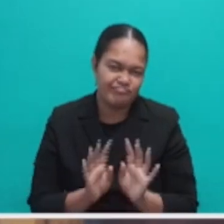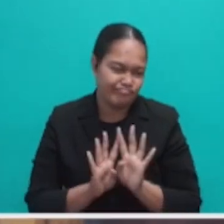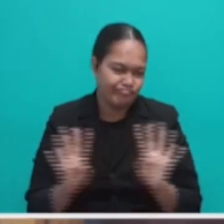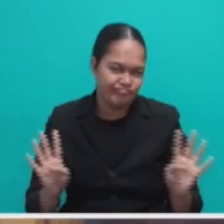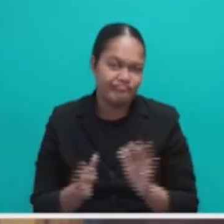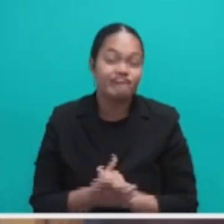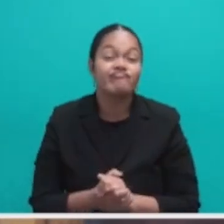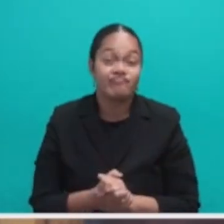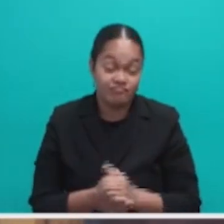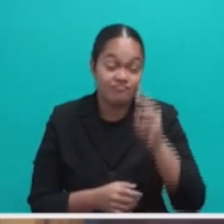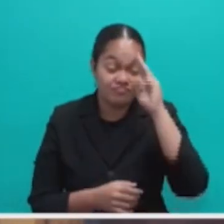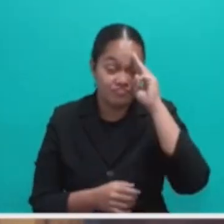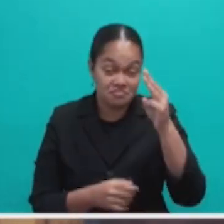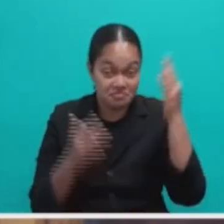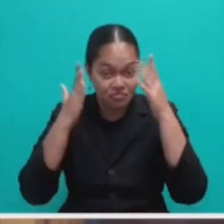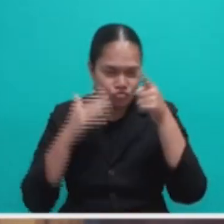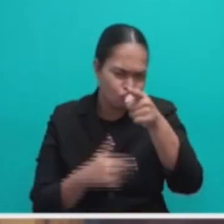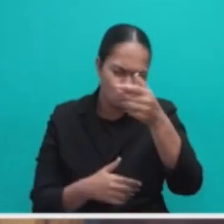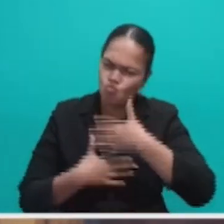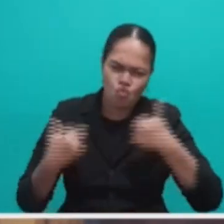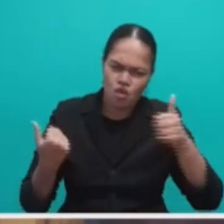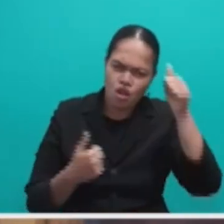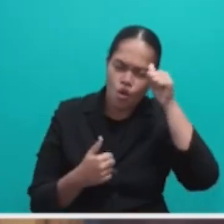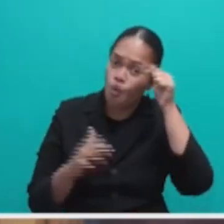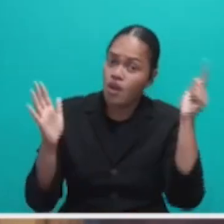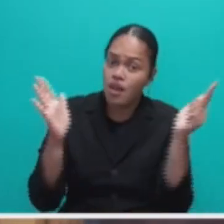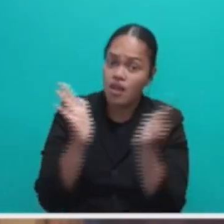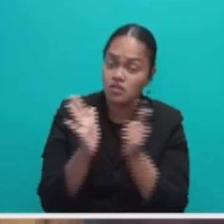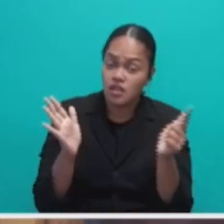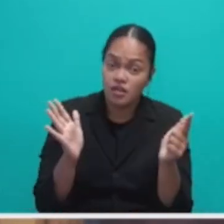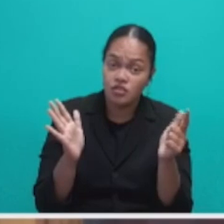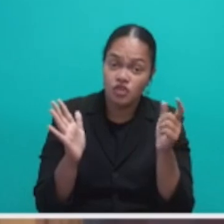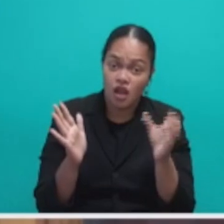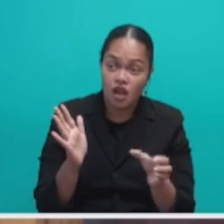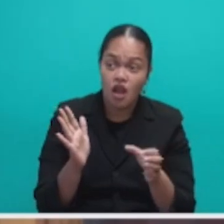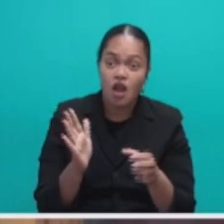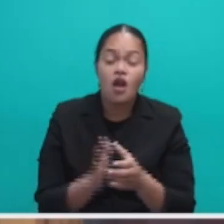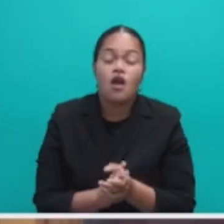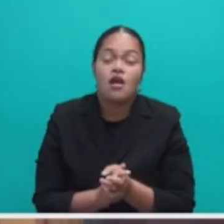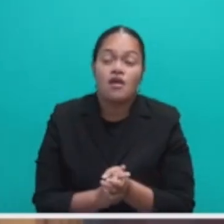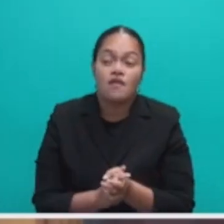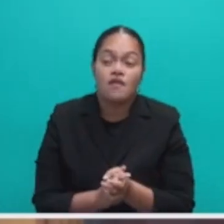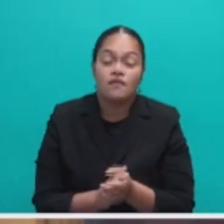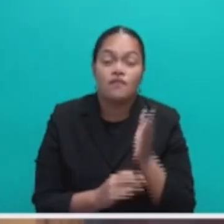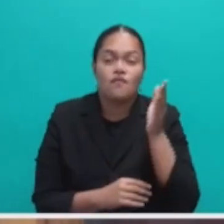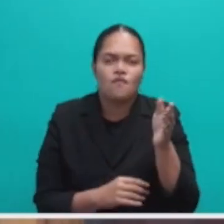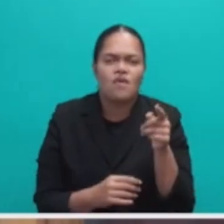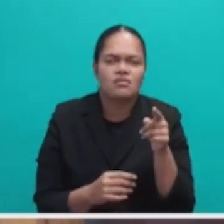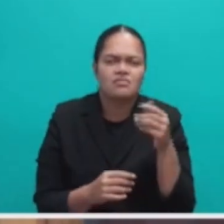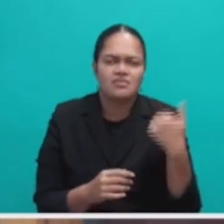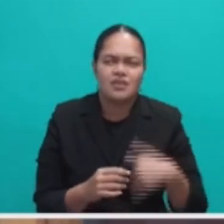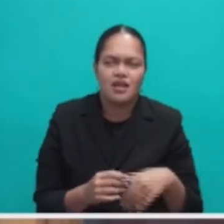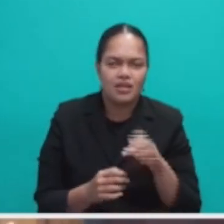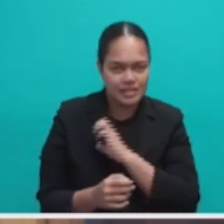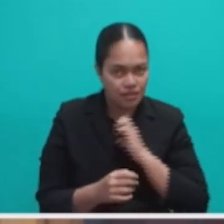Mr. Speaker, sir, as you well know, the legislature has an oversight role on the executive.